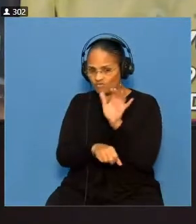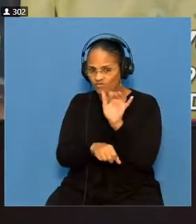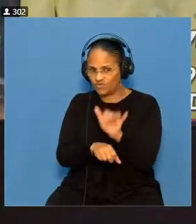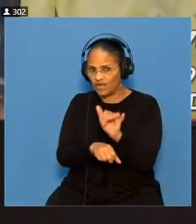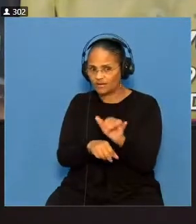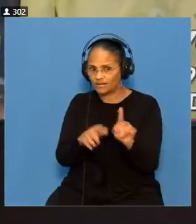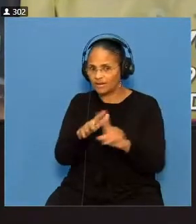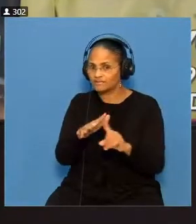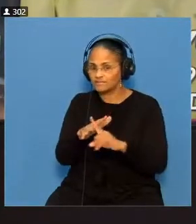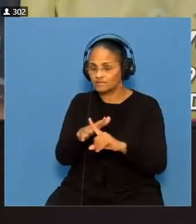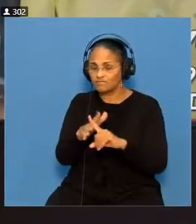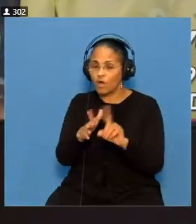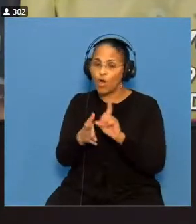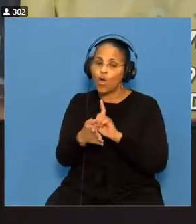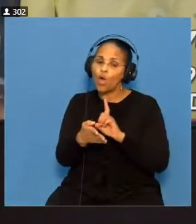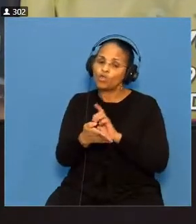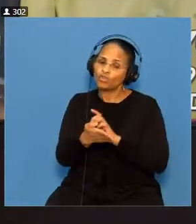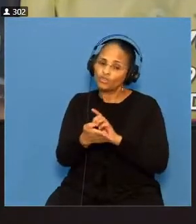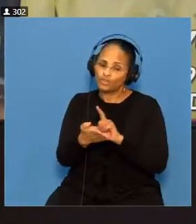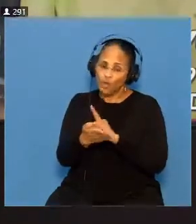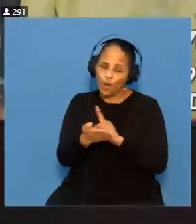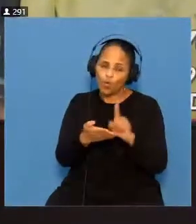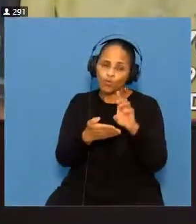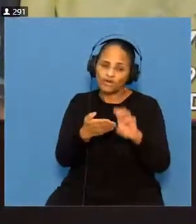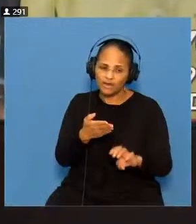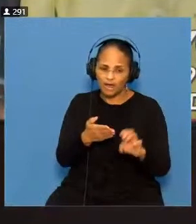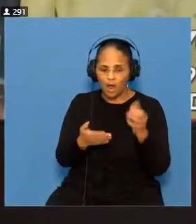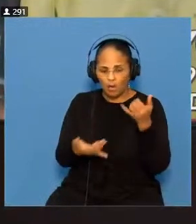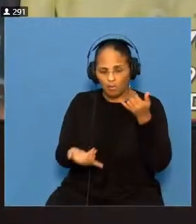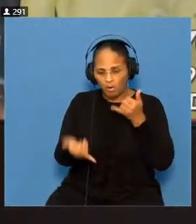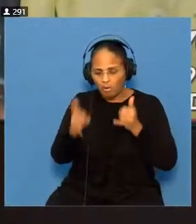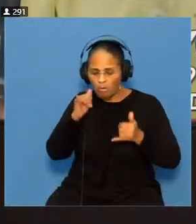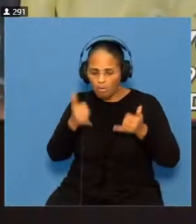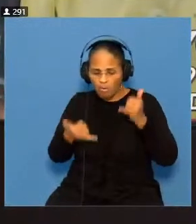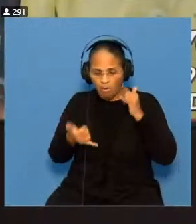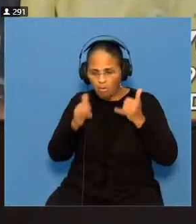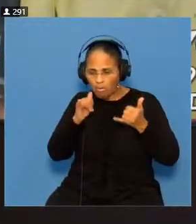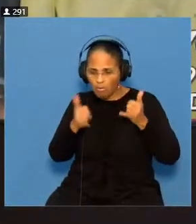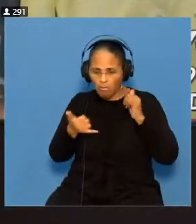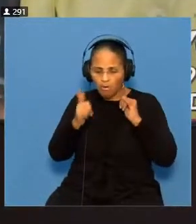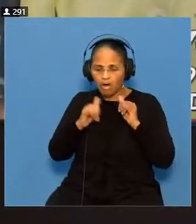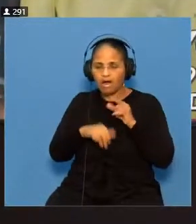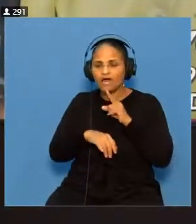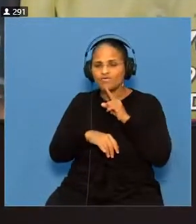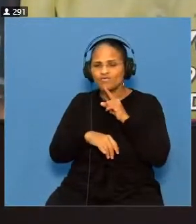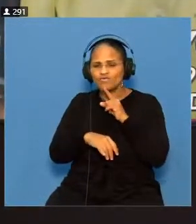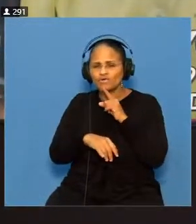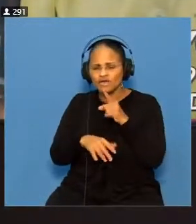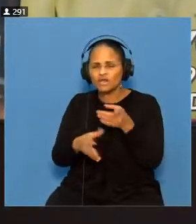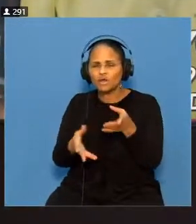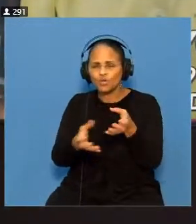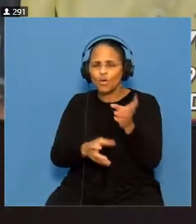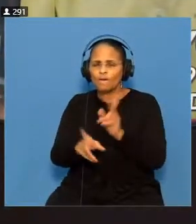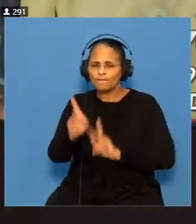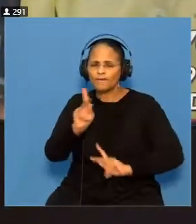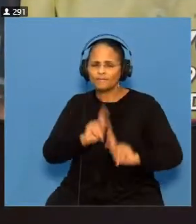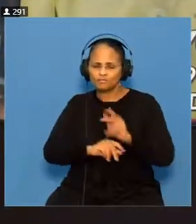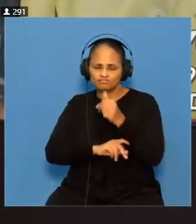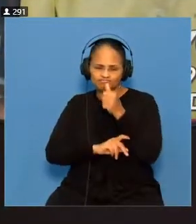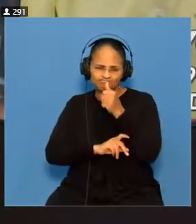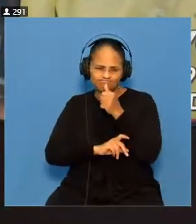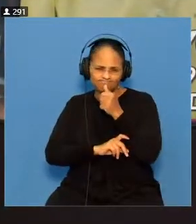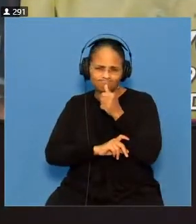weekend of activities where people are calling and asking questions to the COVID hotline. And I would really implore members of the public to just be